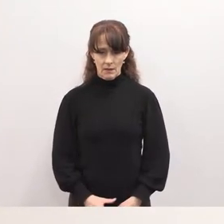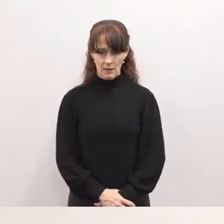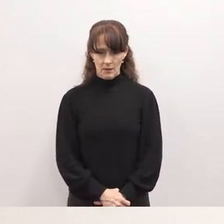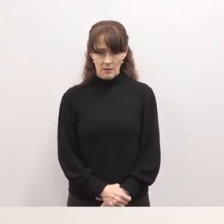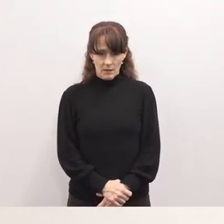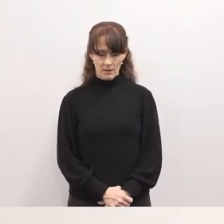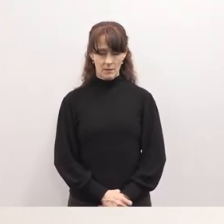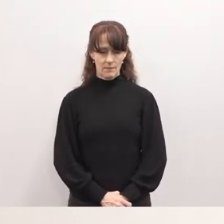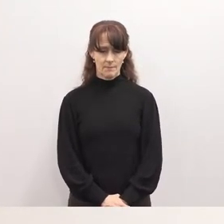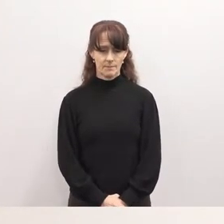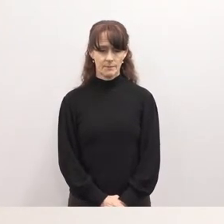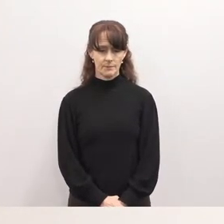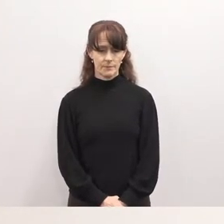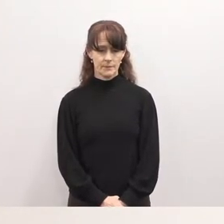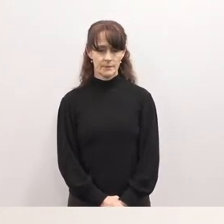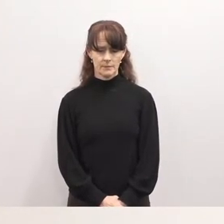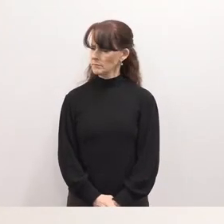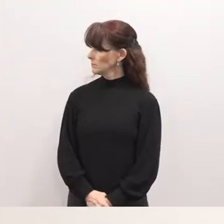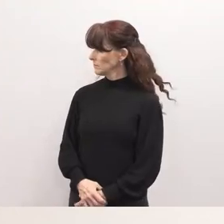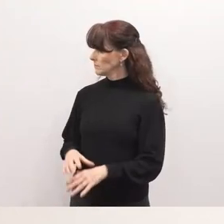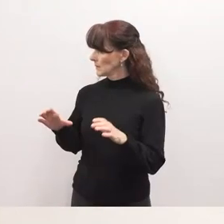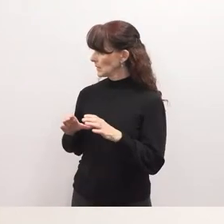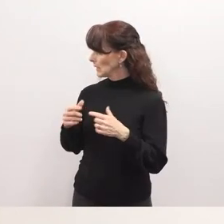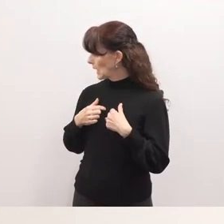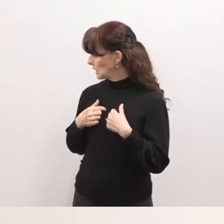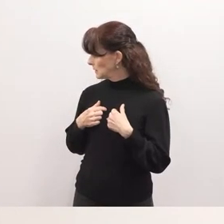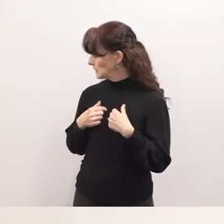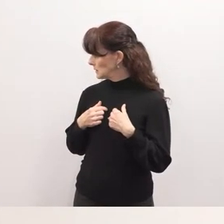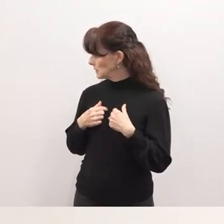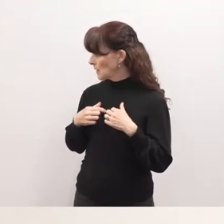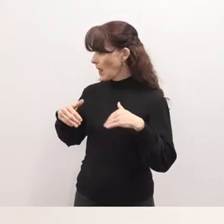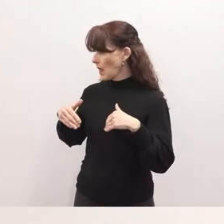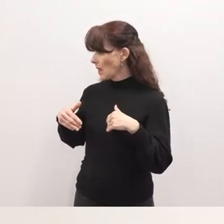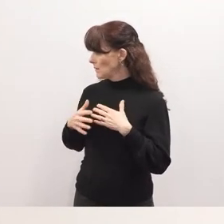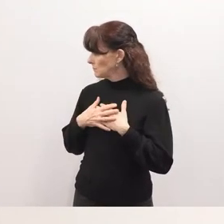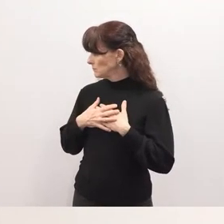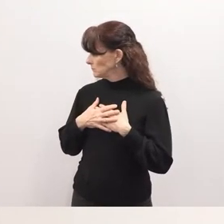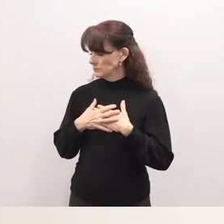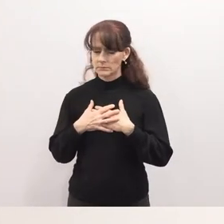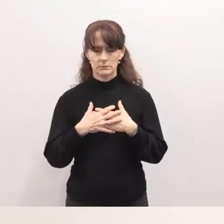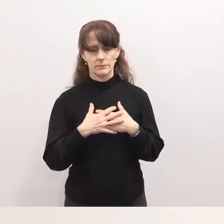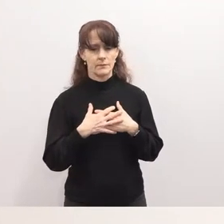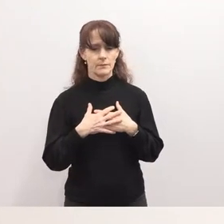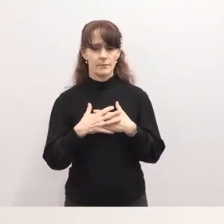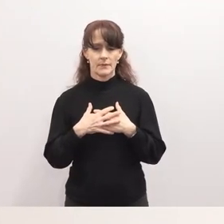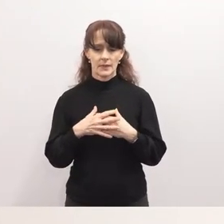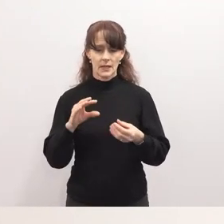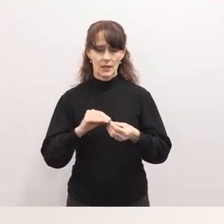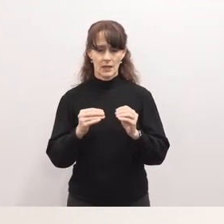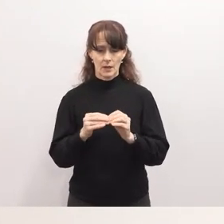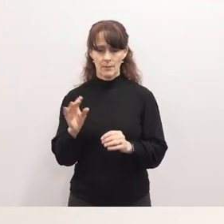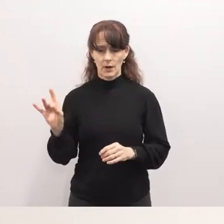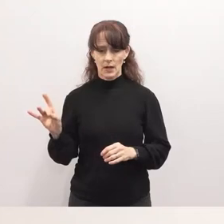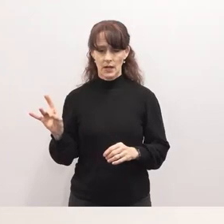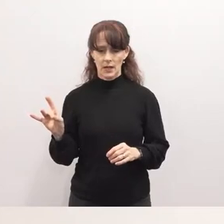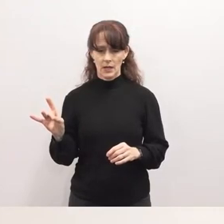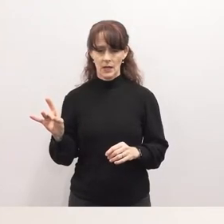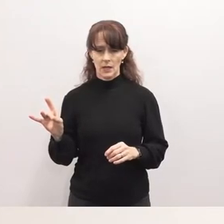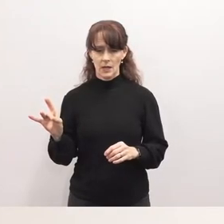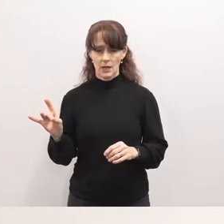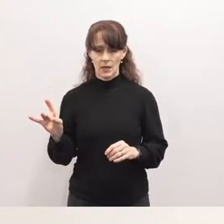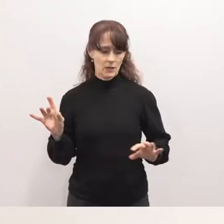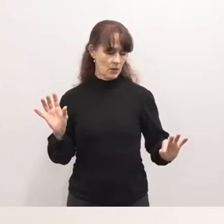Did I? I, no, not yet. I'm on number 8 and you're talking about